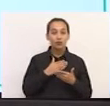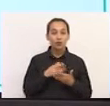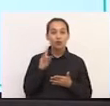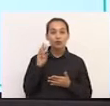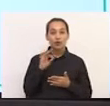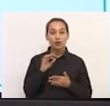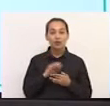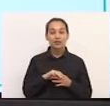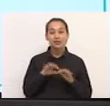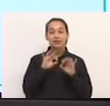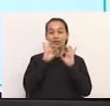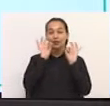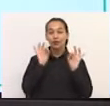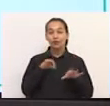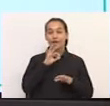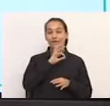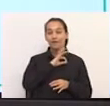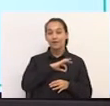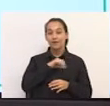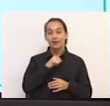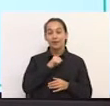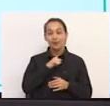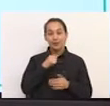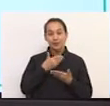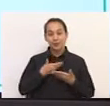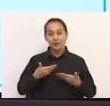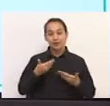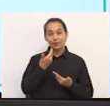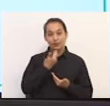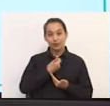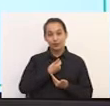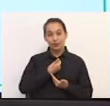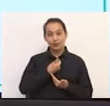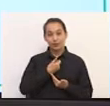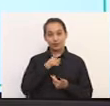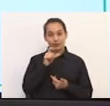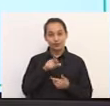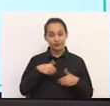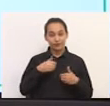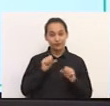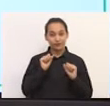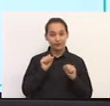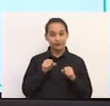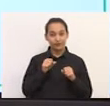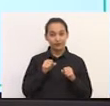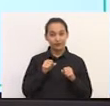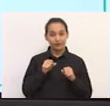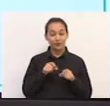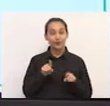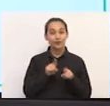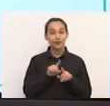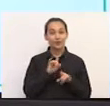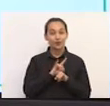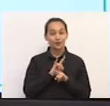san'atini qo'llab, demak, yana bizdan so'rayapti. Ajdahor ham odamga salom beradimi? Shoir ham shunaqa